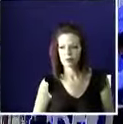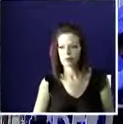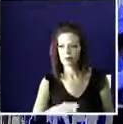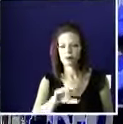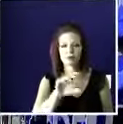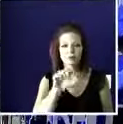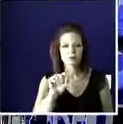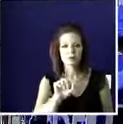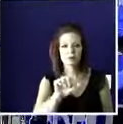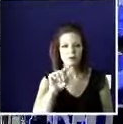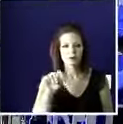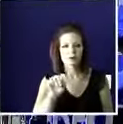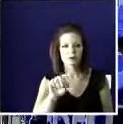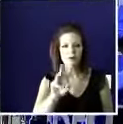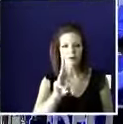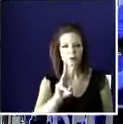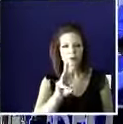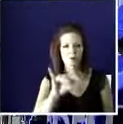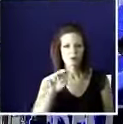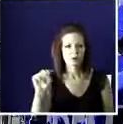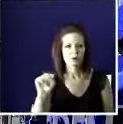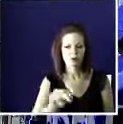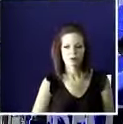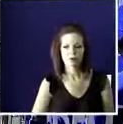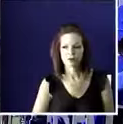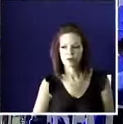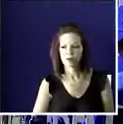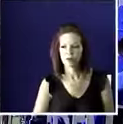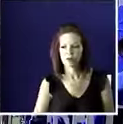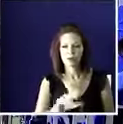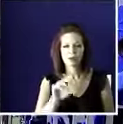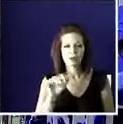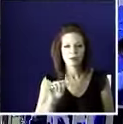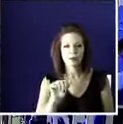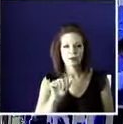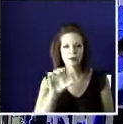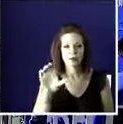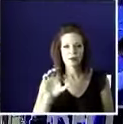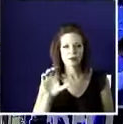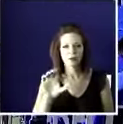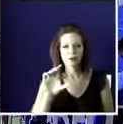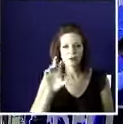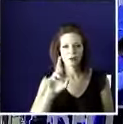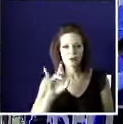Sung Trong Nguyen. Anna Catherine Ryan.